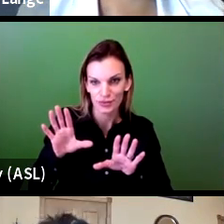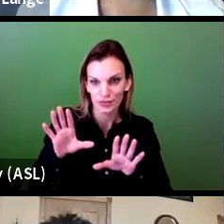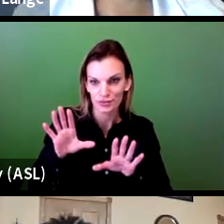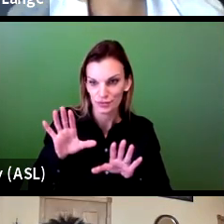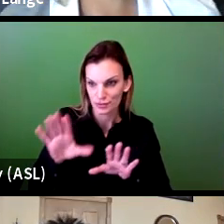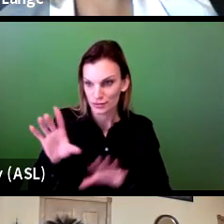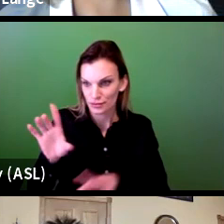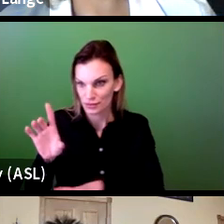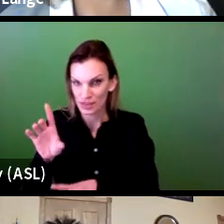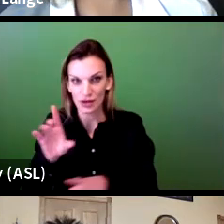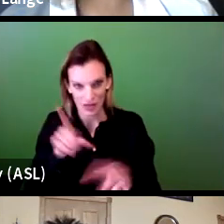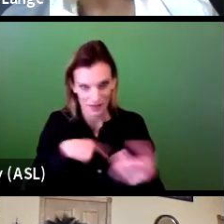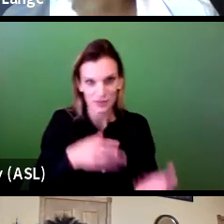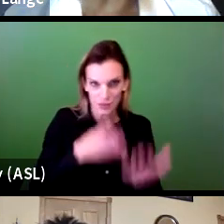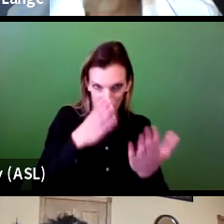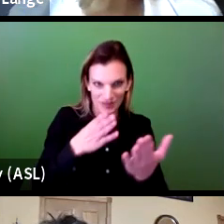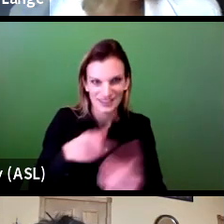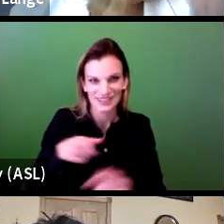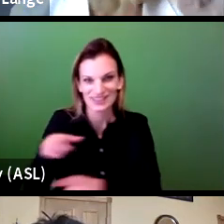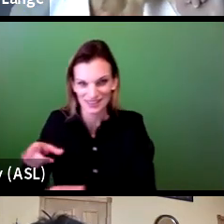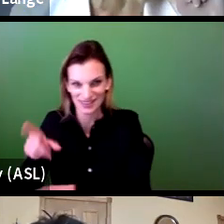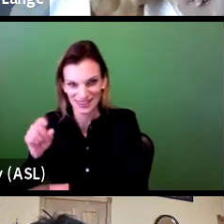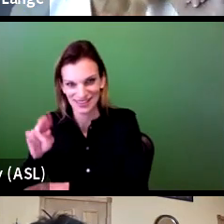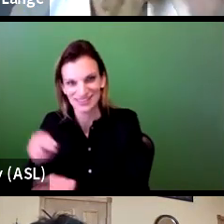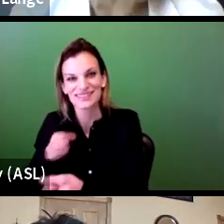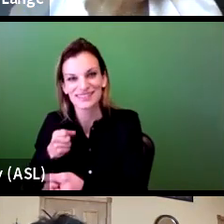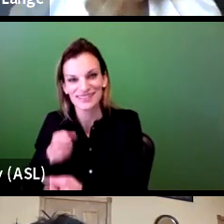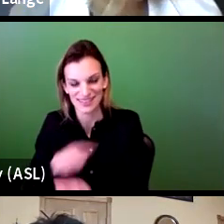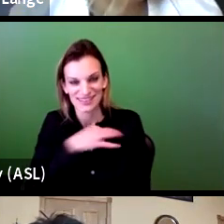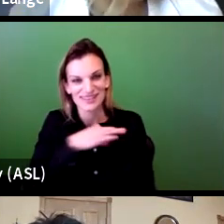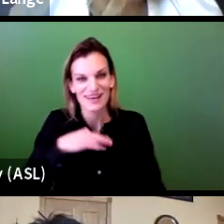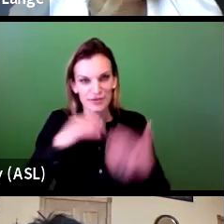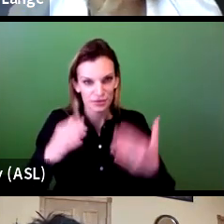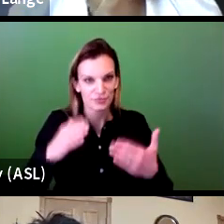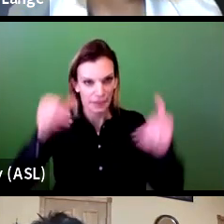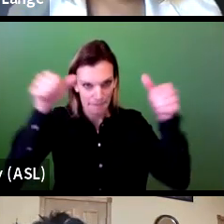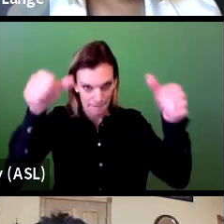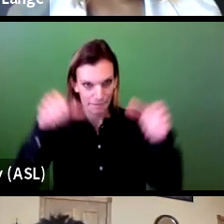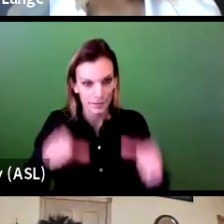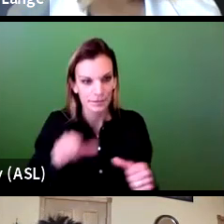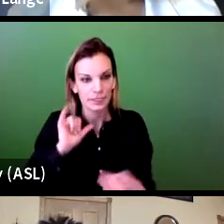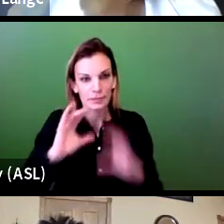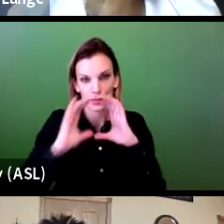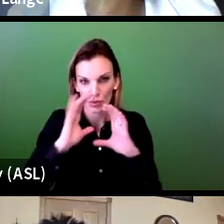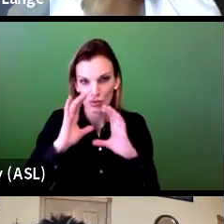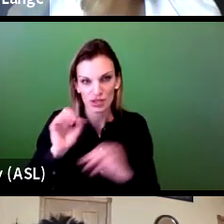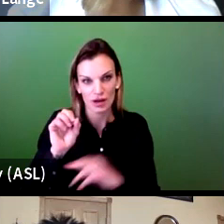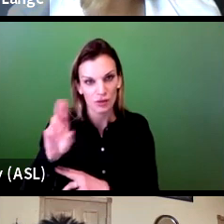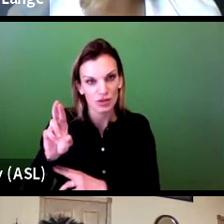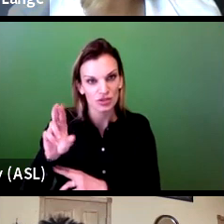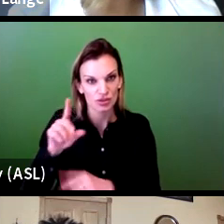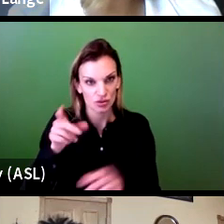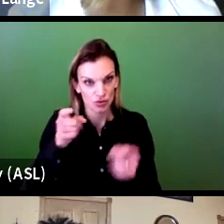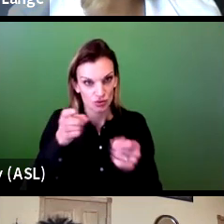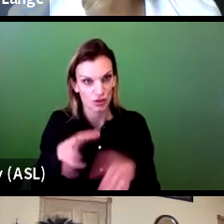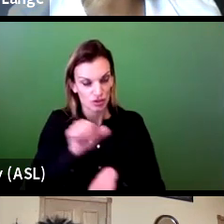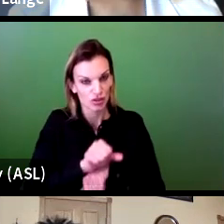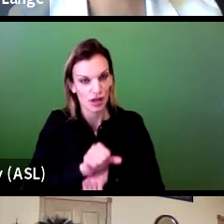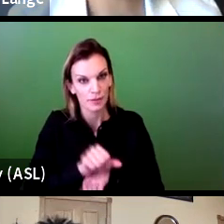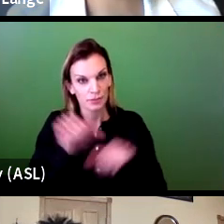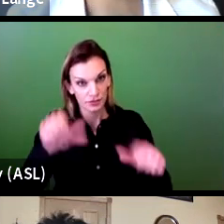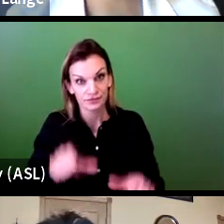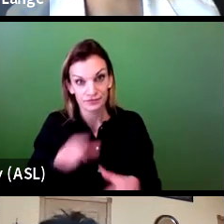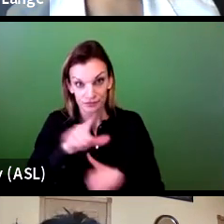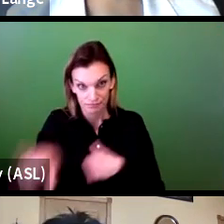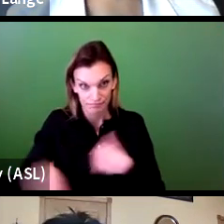Dustin seconded that the staff post the communications and outreach director job posting. All in favor,